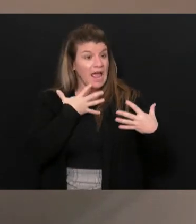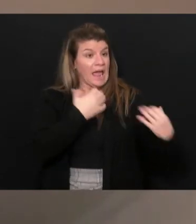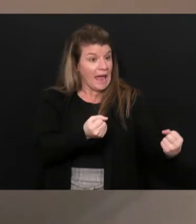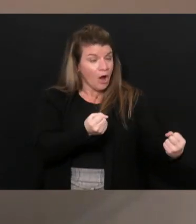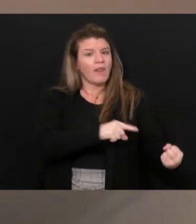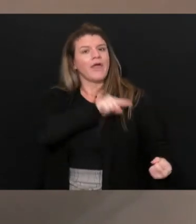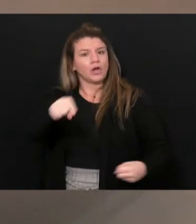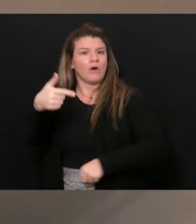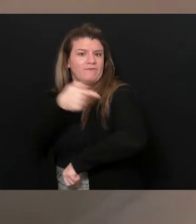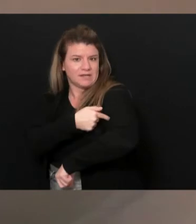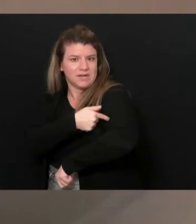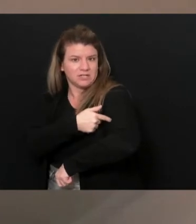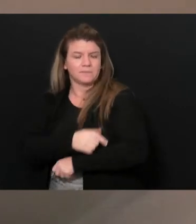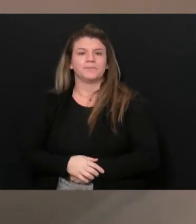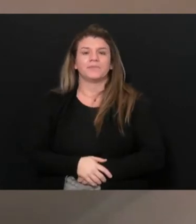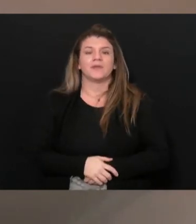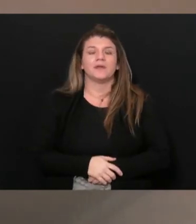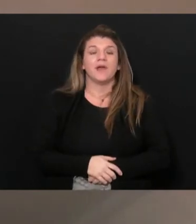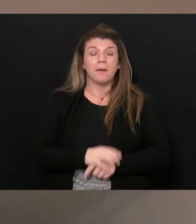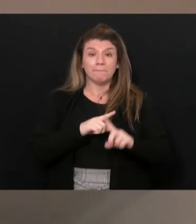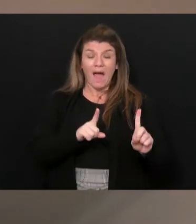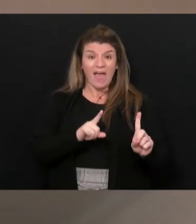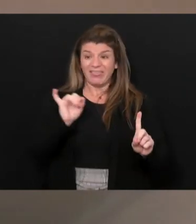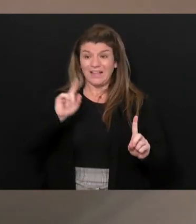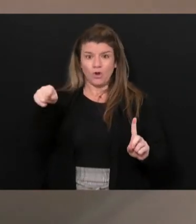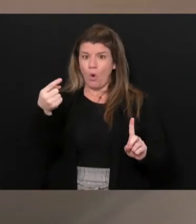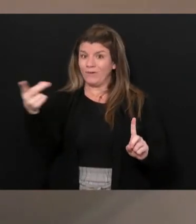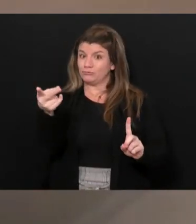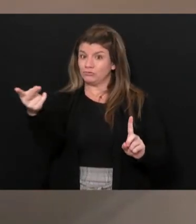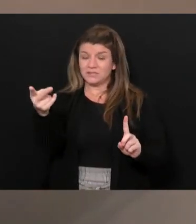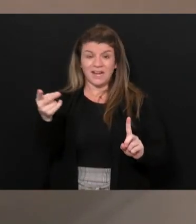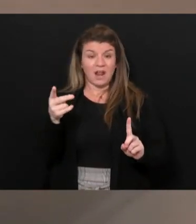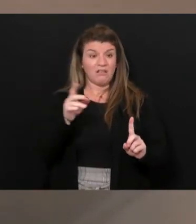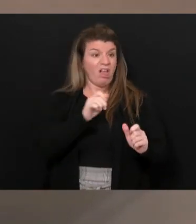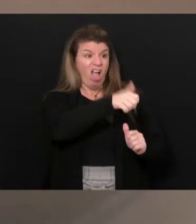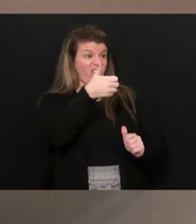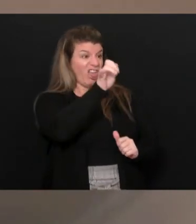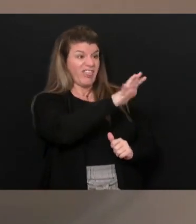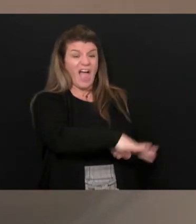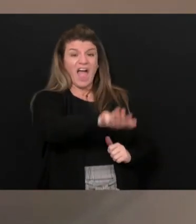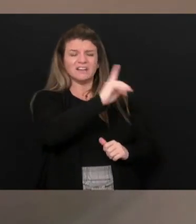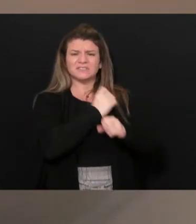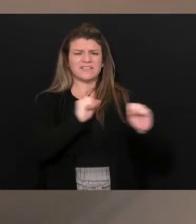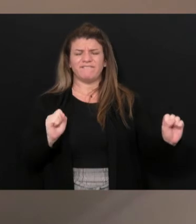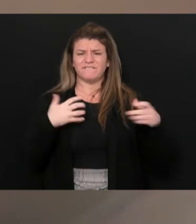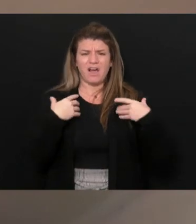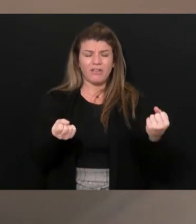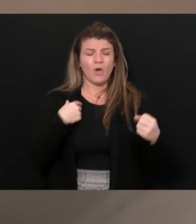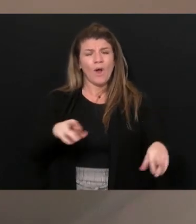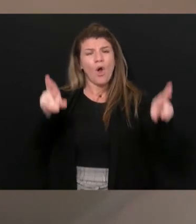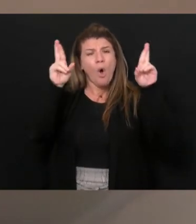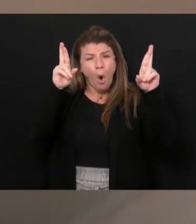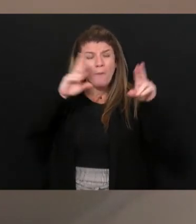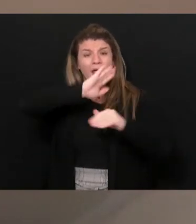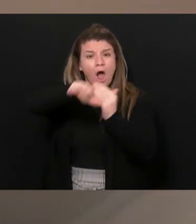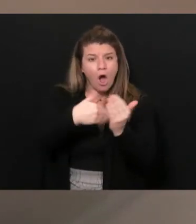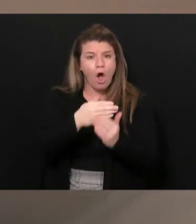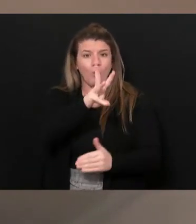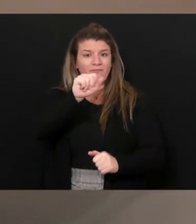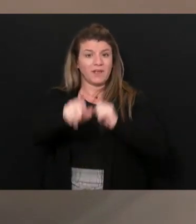But otherwise, this is a very safe and very effective vaccine, and we hope that every West Virginian who has the opportunity will take